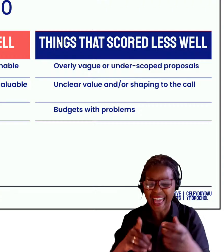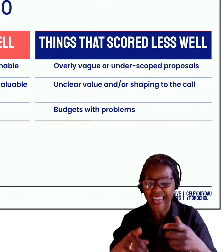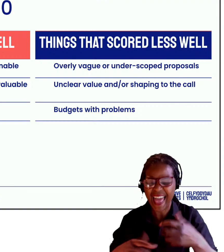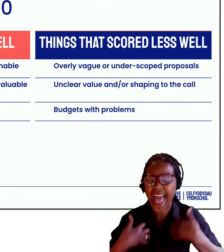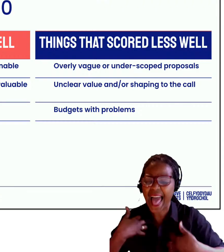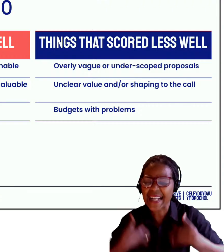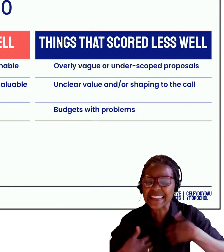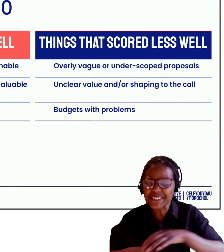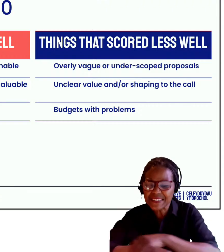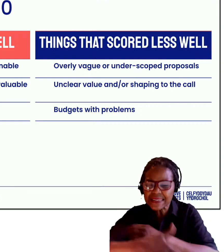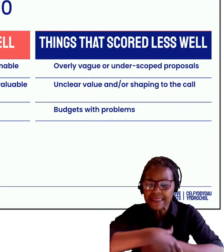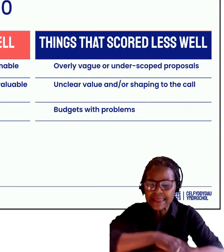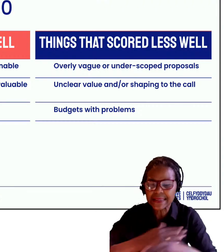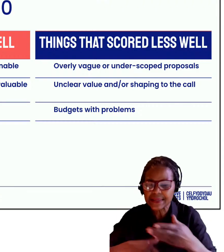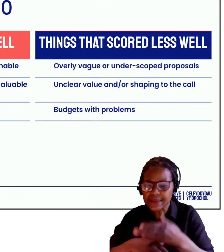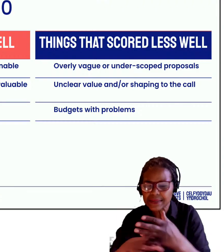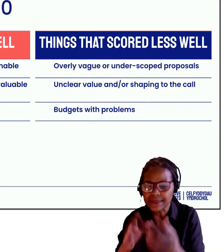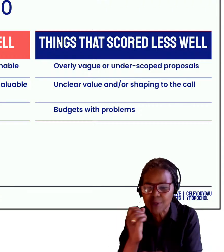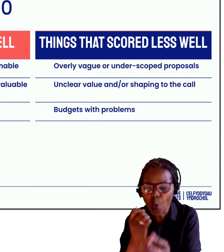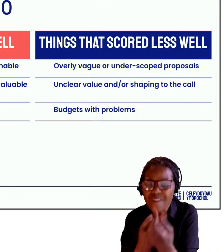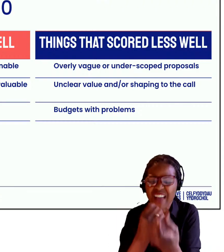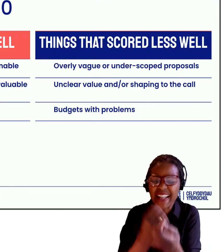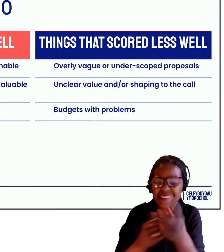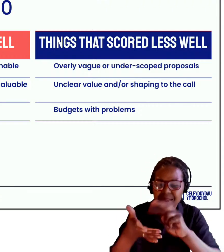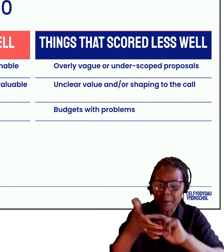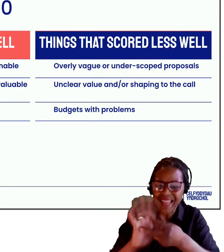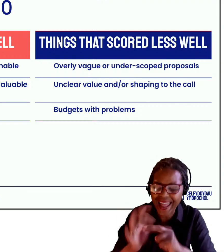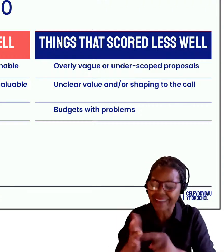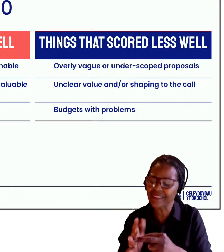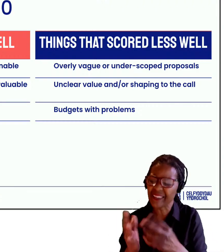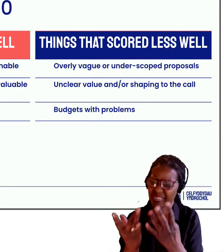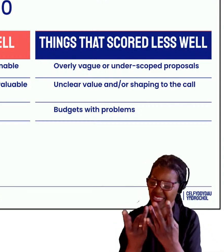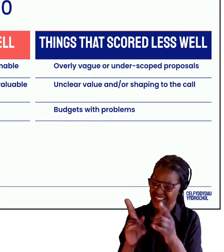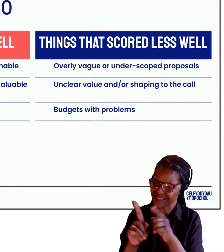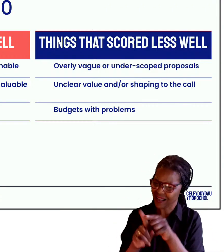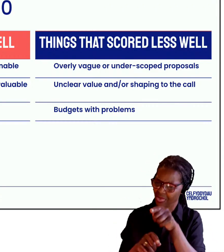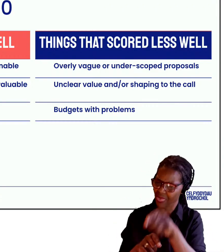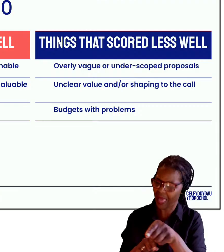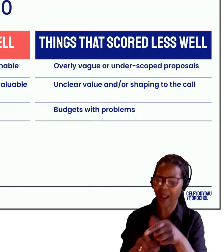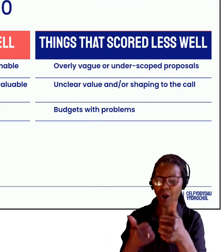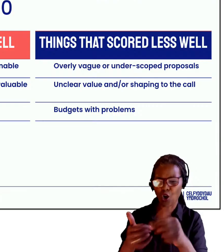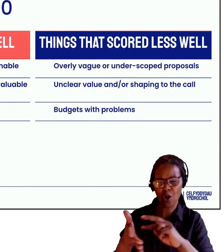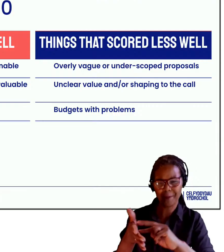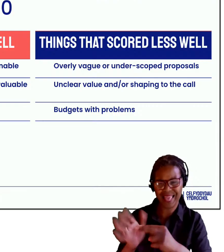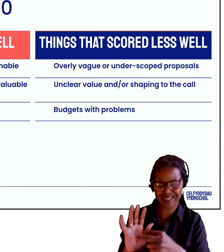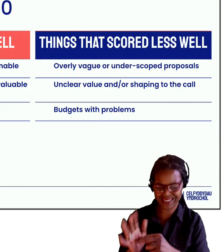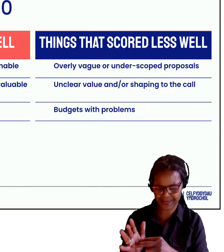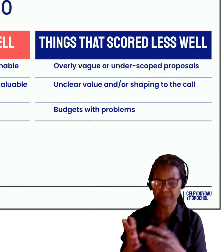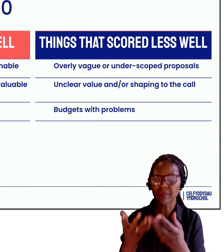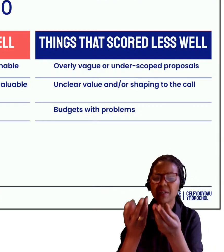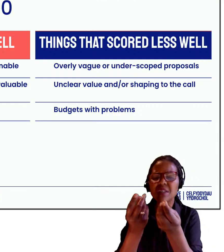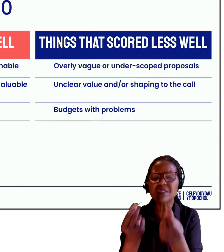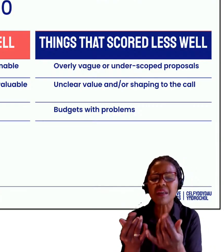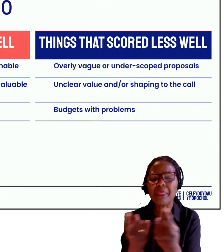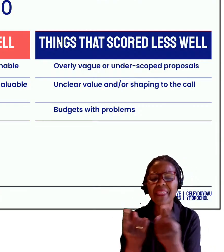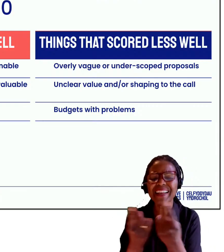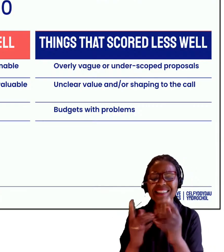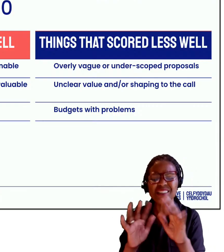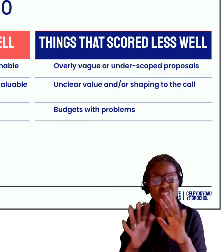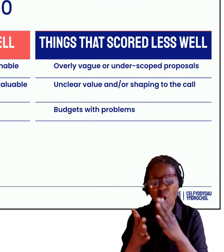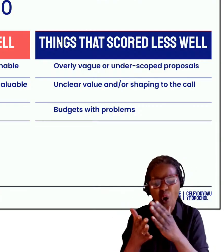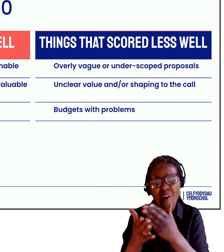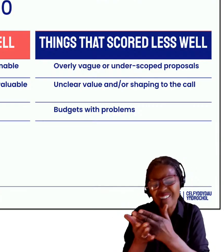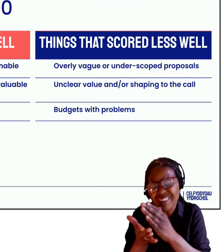in specific events. So things like that. Conversely to that, things that were overly vague or under scope proposals didn't score as